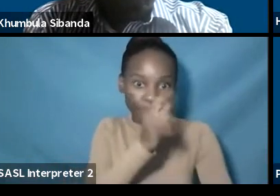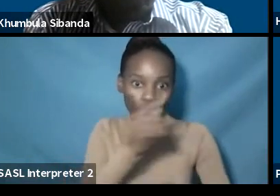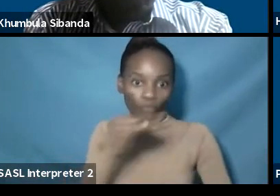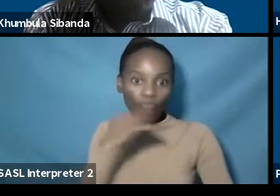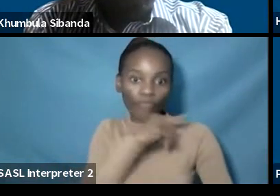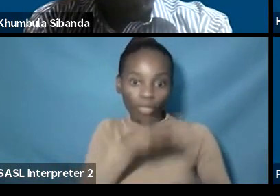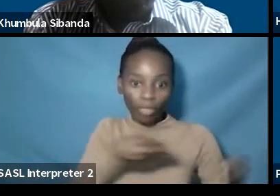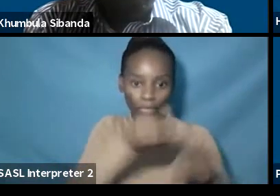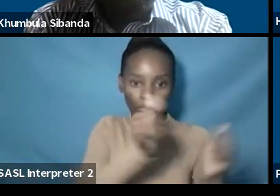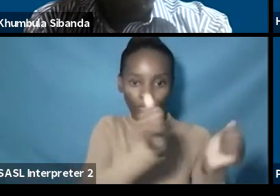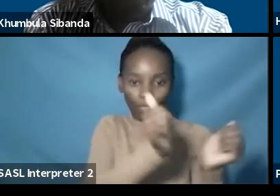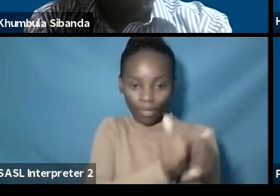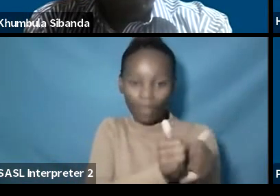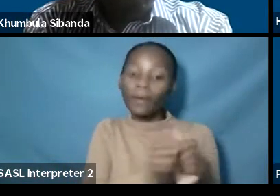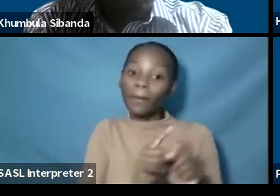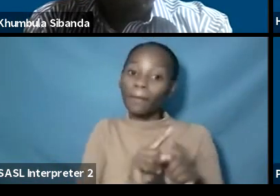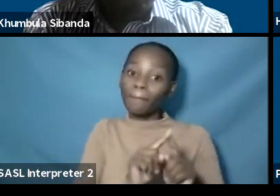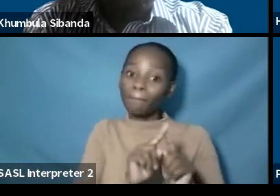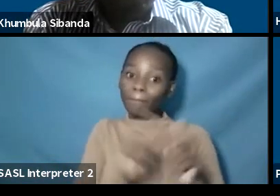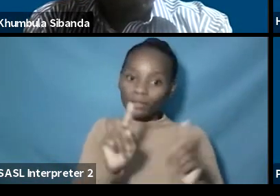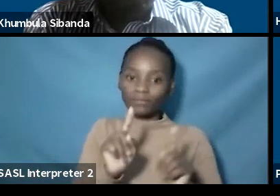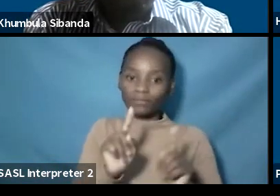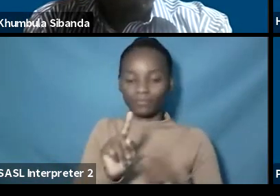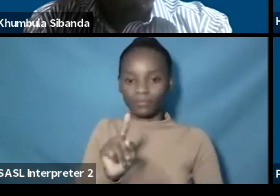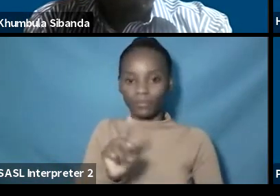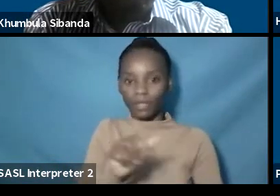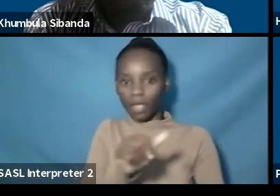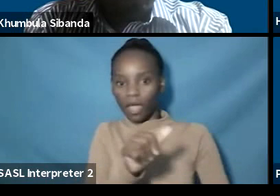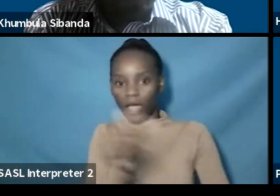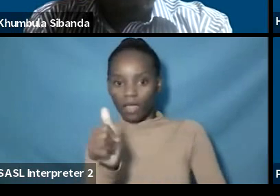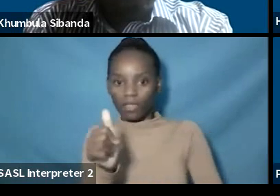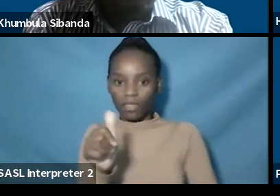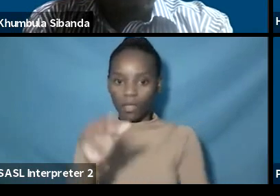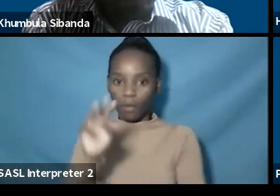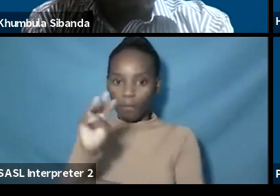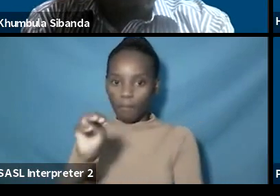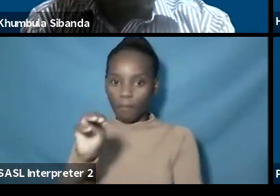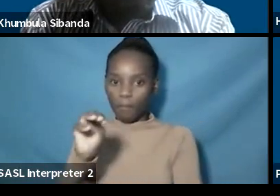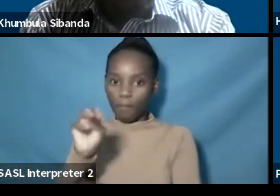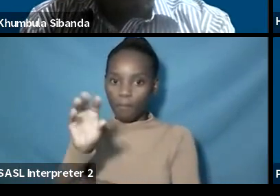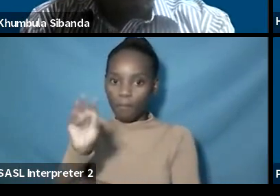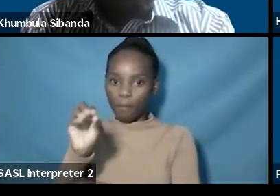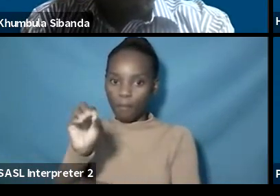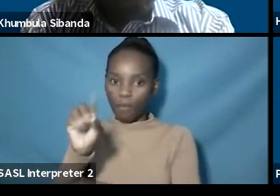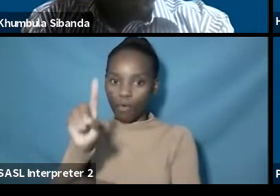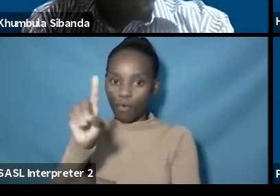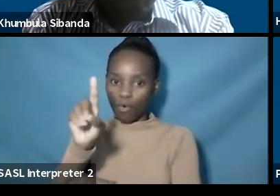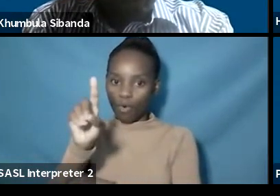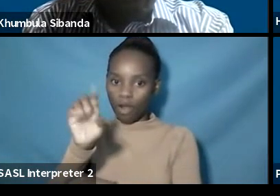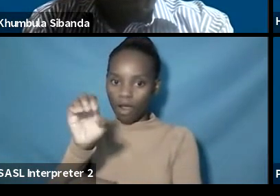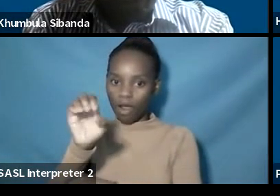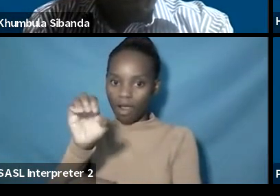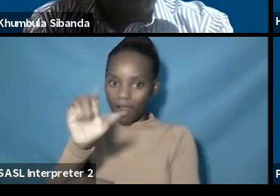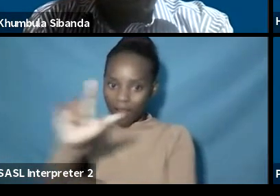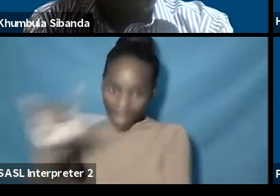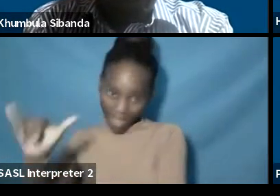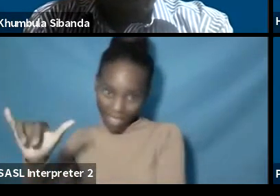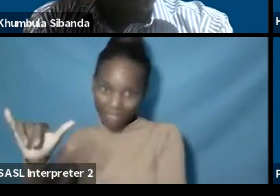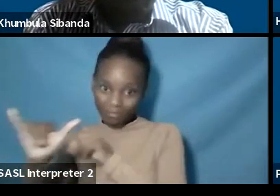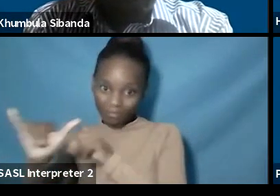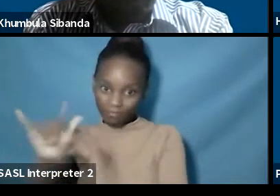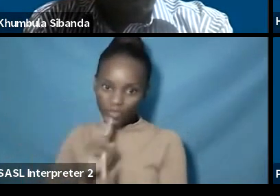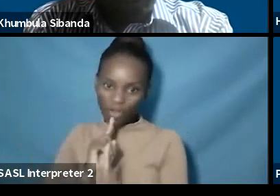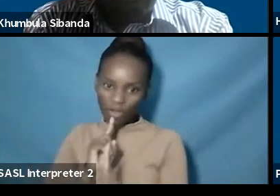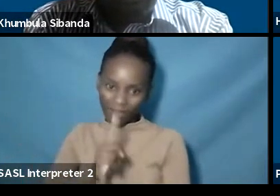perhaps my colleague, Mr. Modley, to answer on criminal prosecution as the frontline